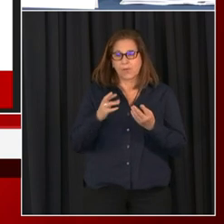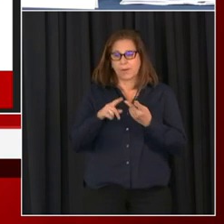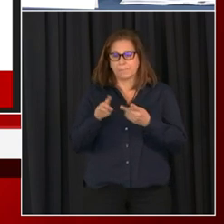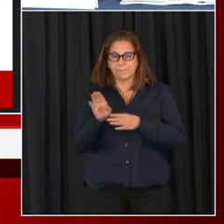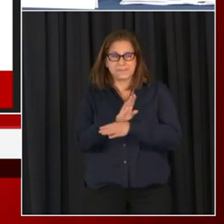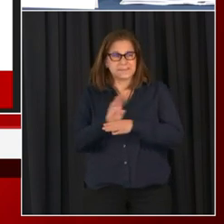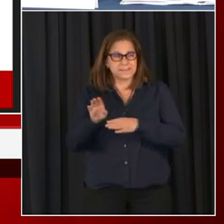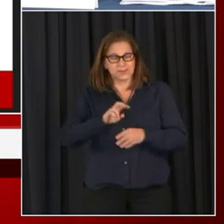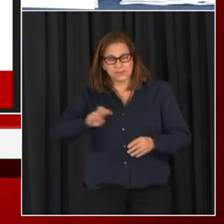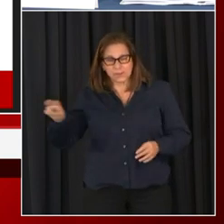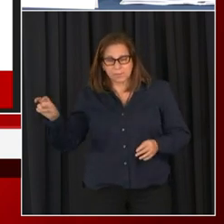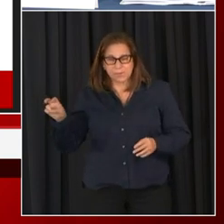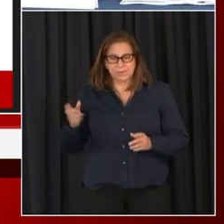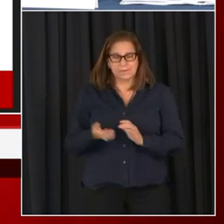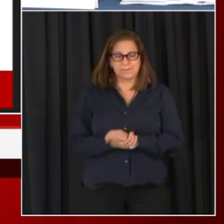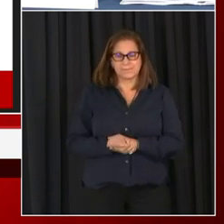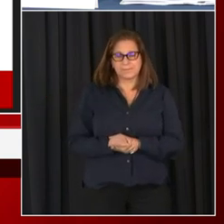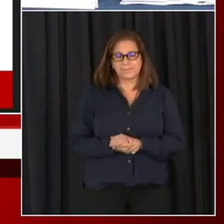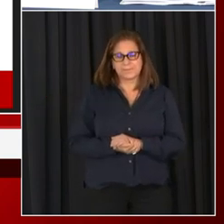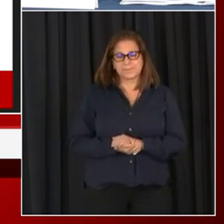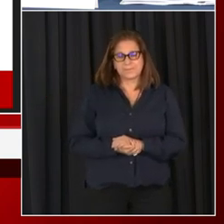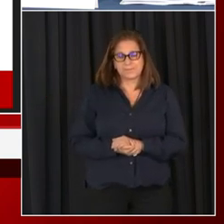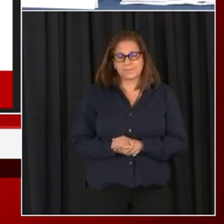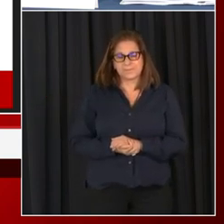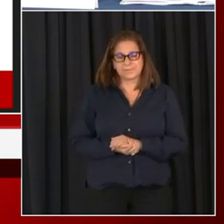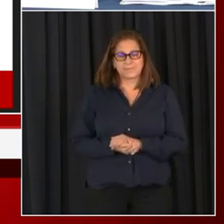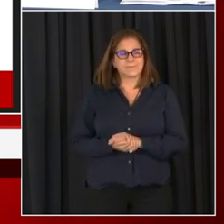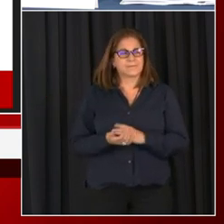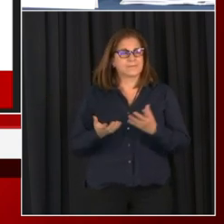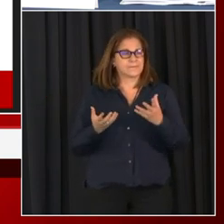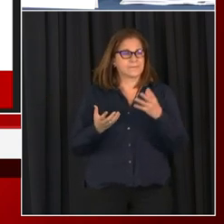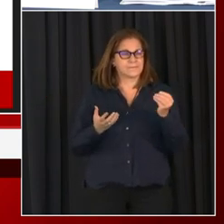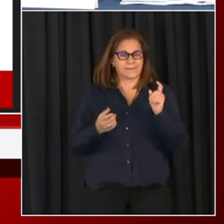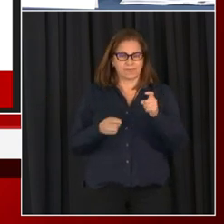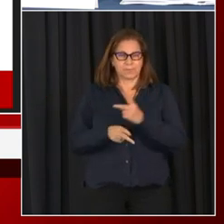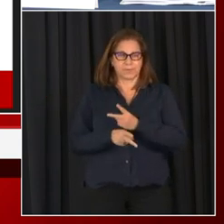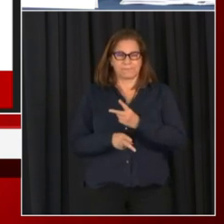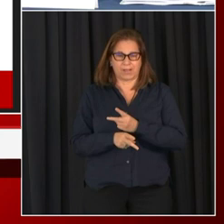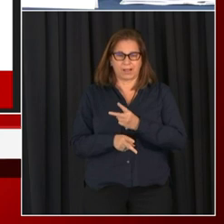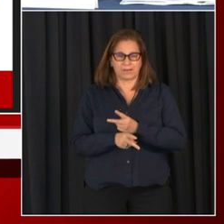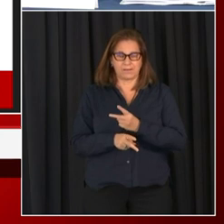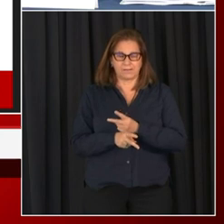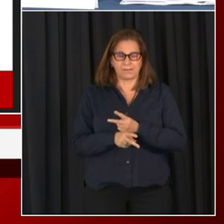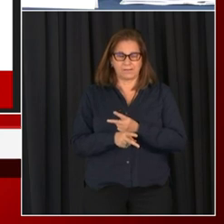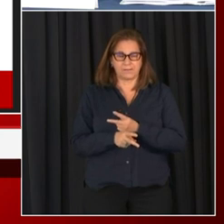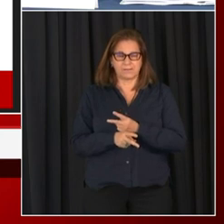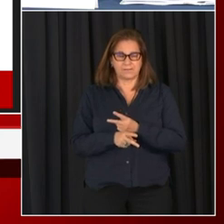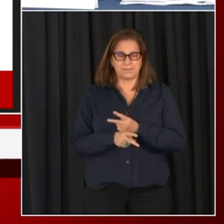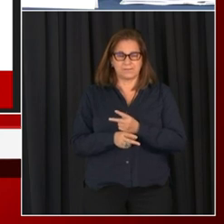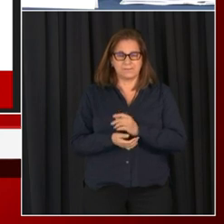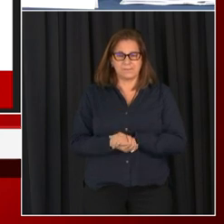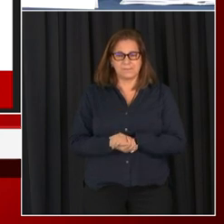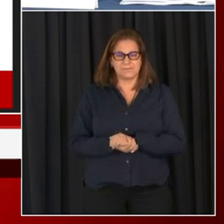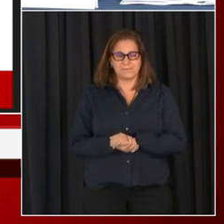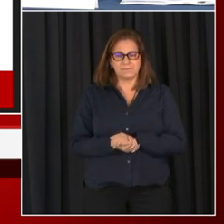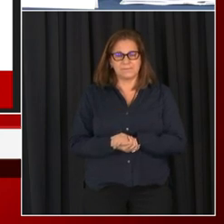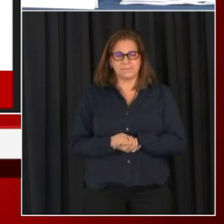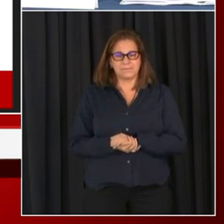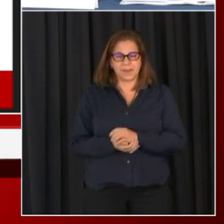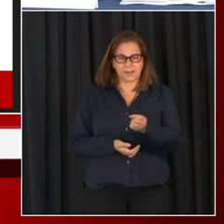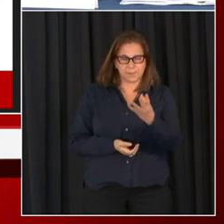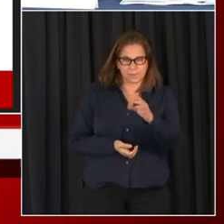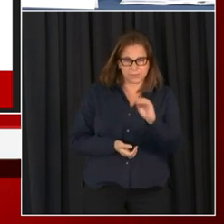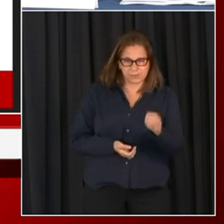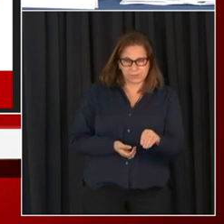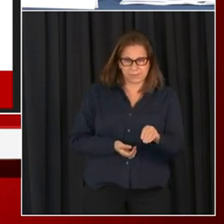care. We note that nearly 21% of individuals reported activities, including dining